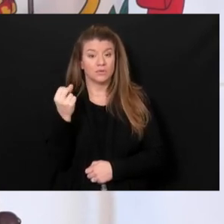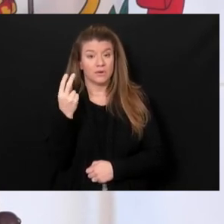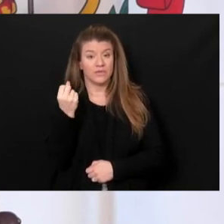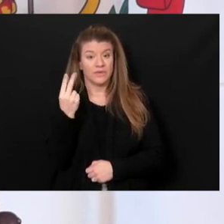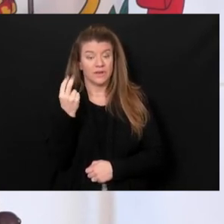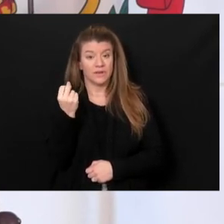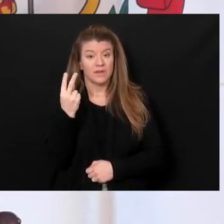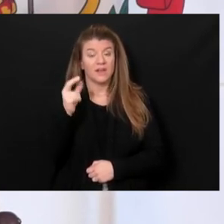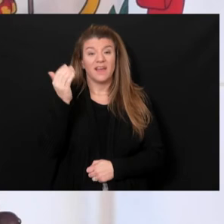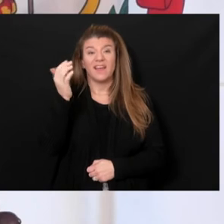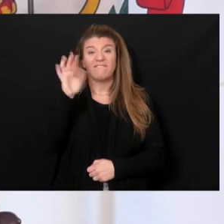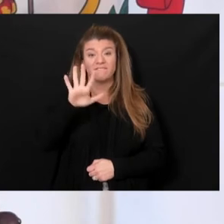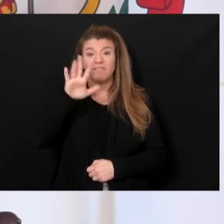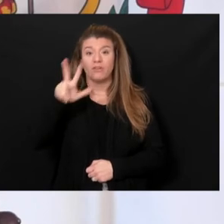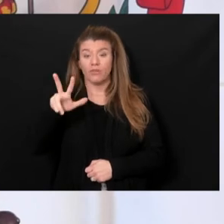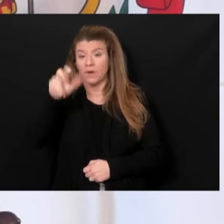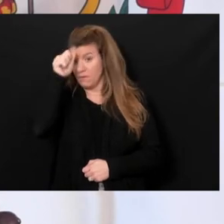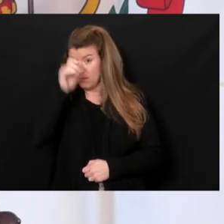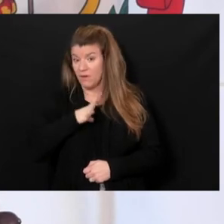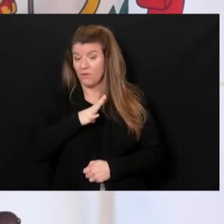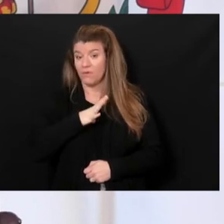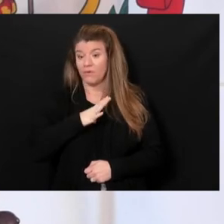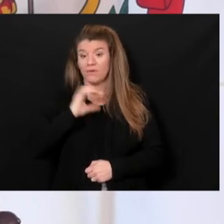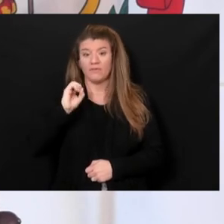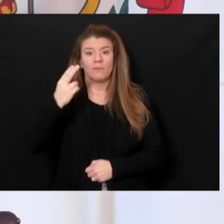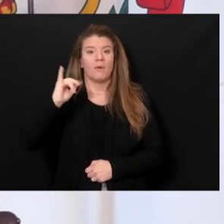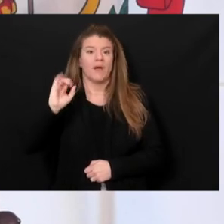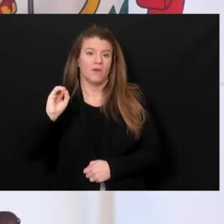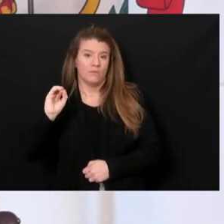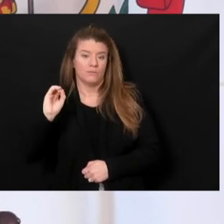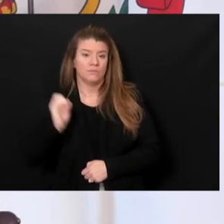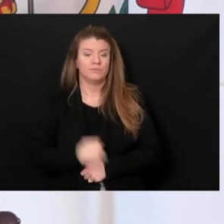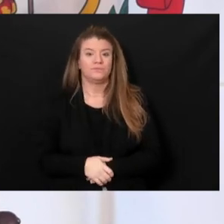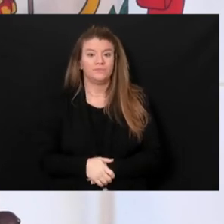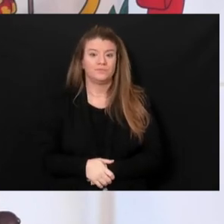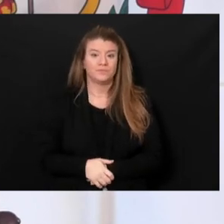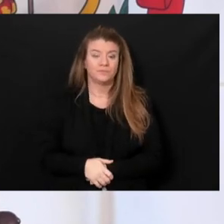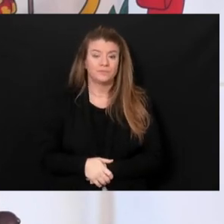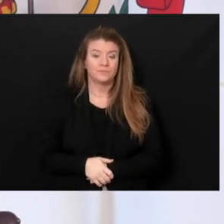death is a 53-year-old male from Ohio County.